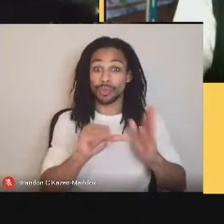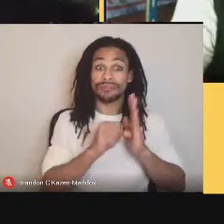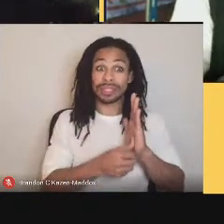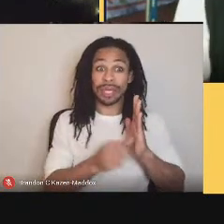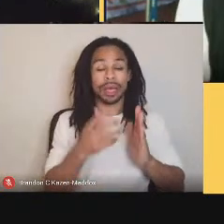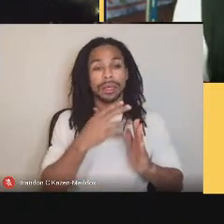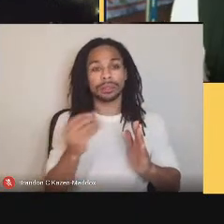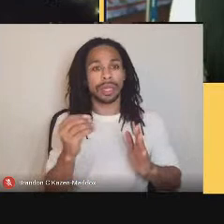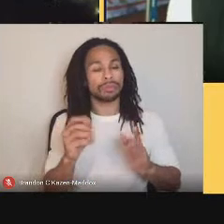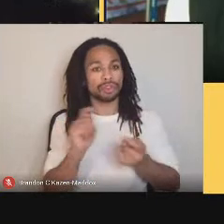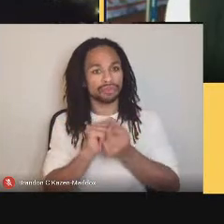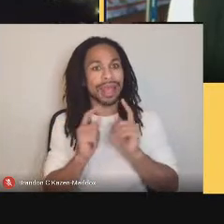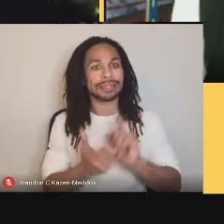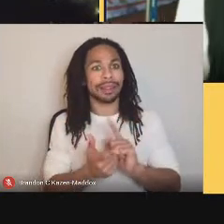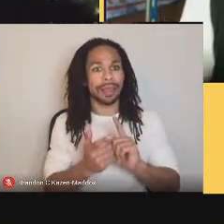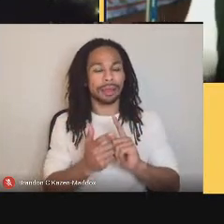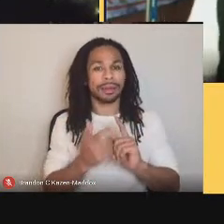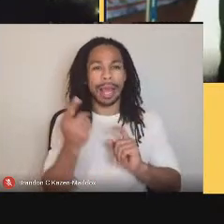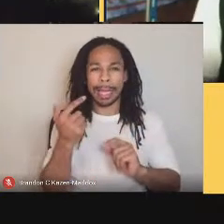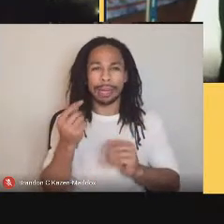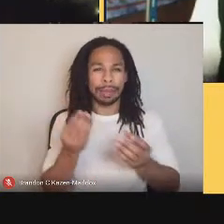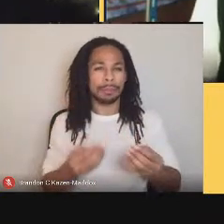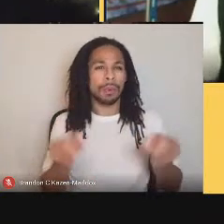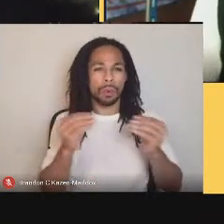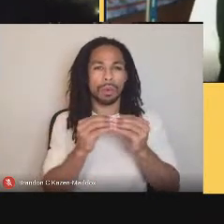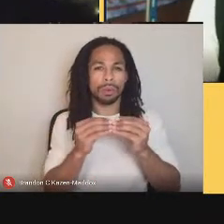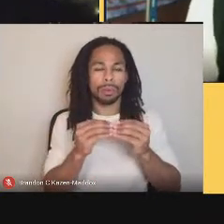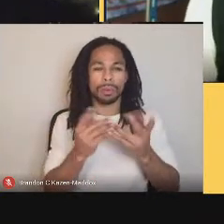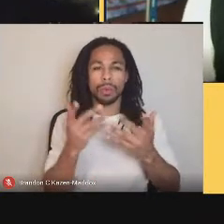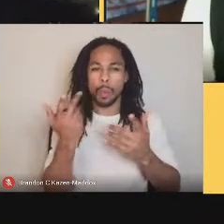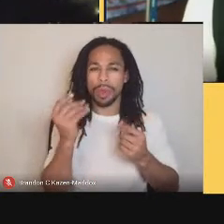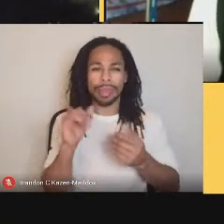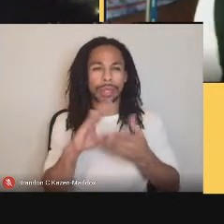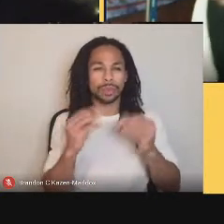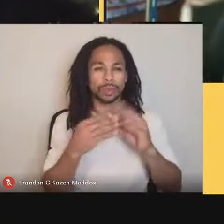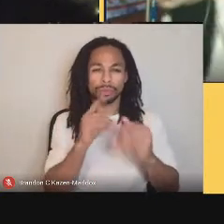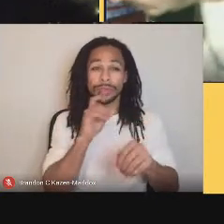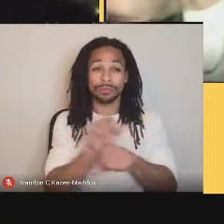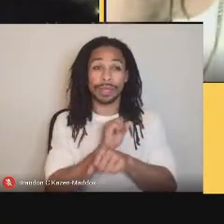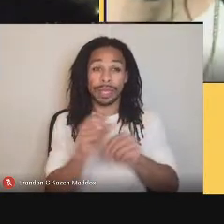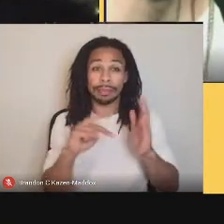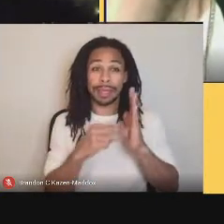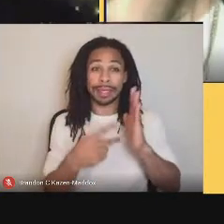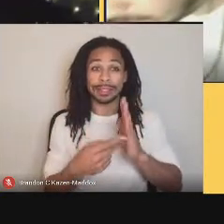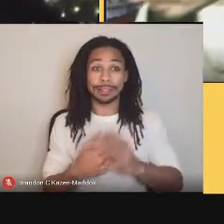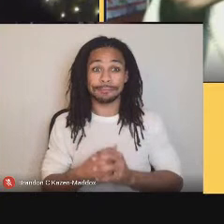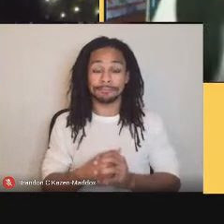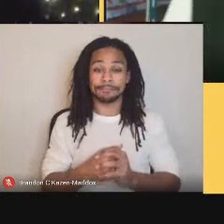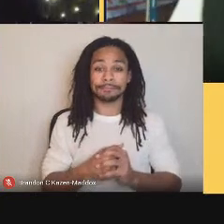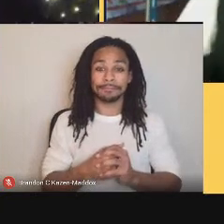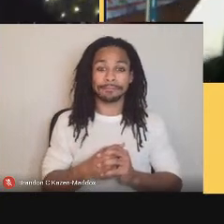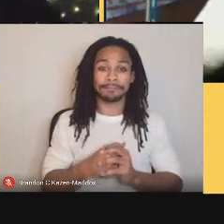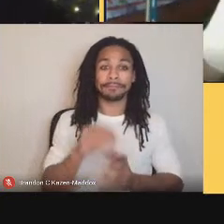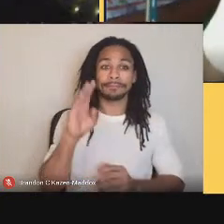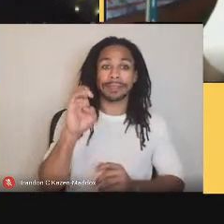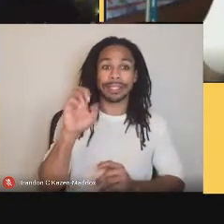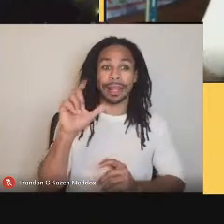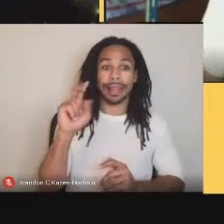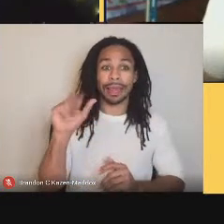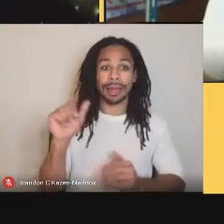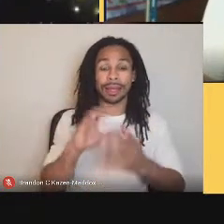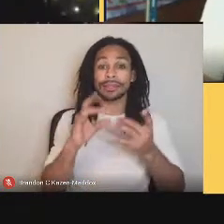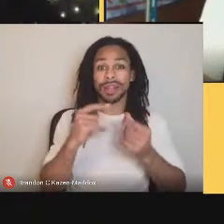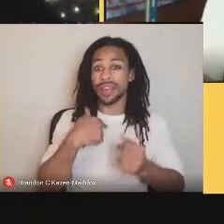kind of translate a little bit more what that story is. Absolutely. I think that those are